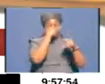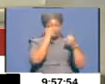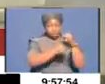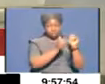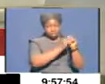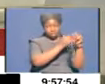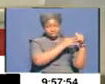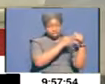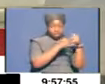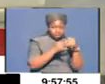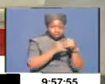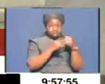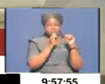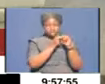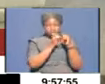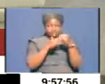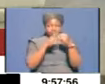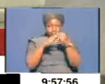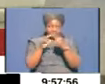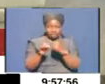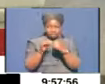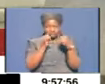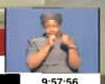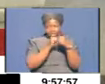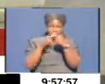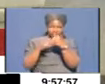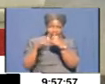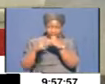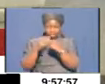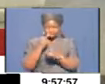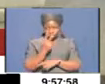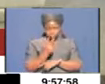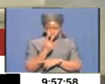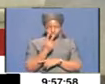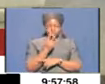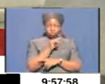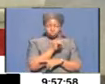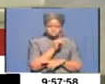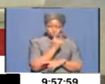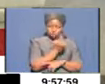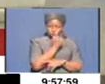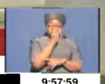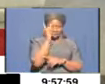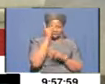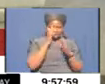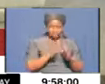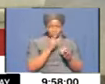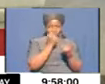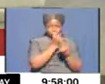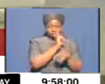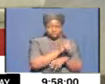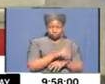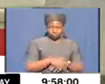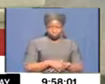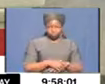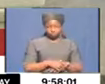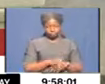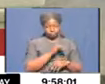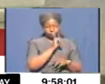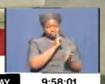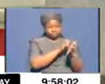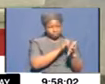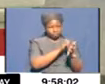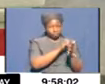1988, 1990, 1992. And that was the only Kenyan to do so. We are. That was an